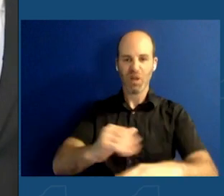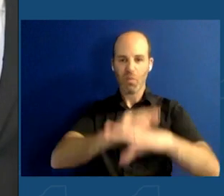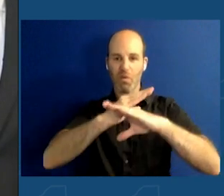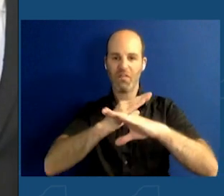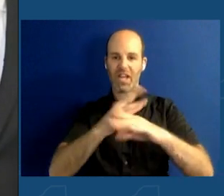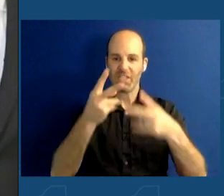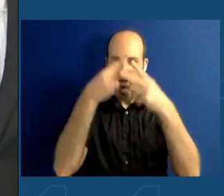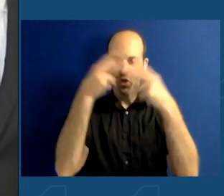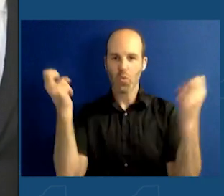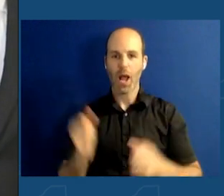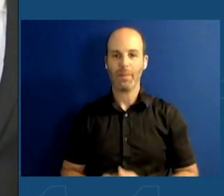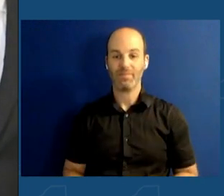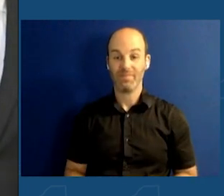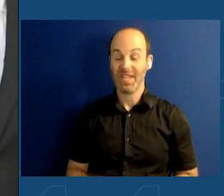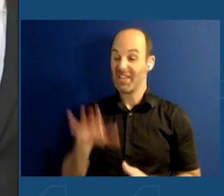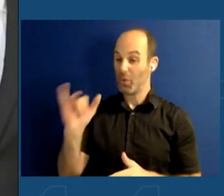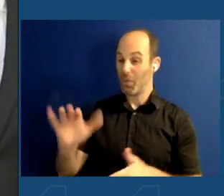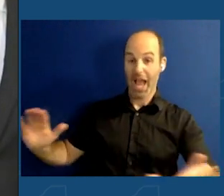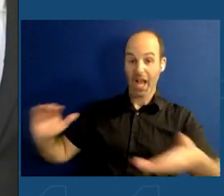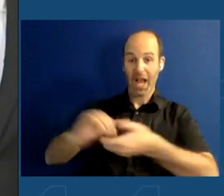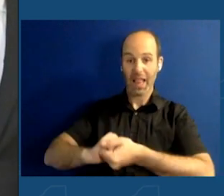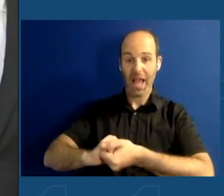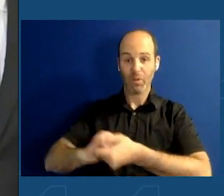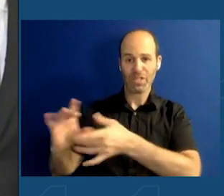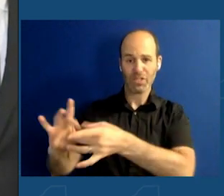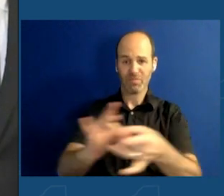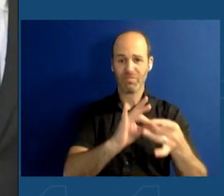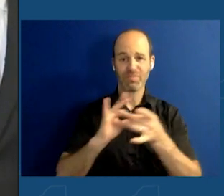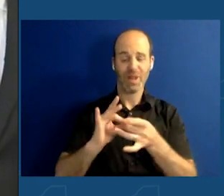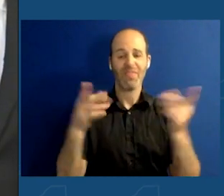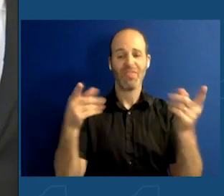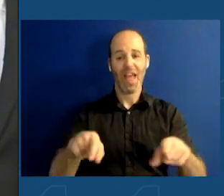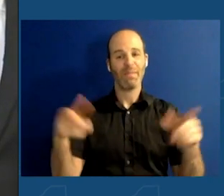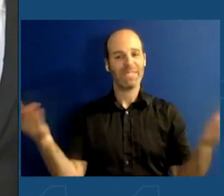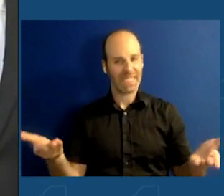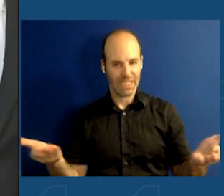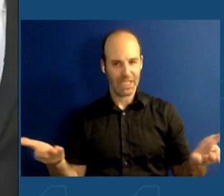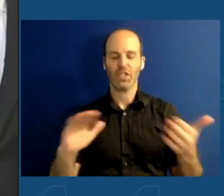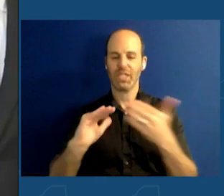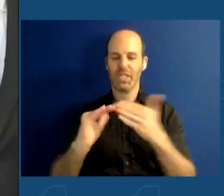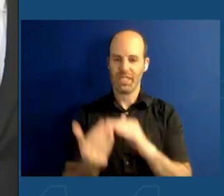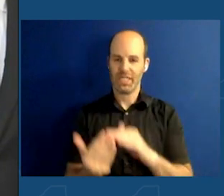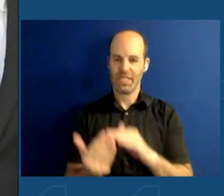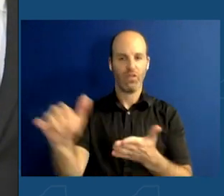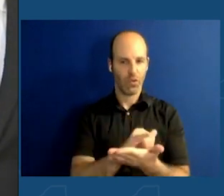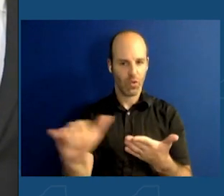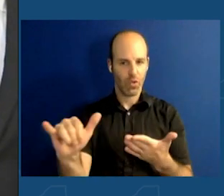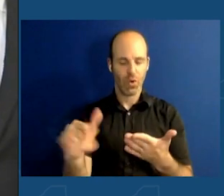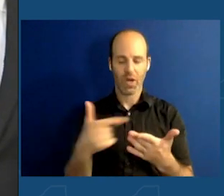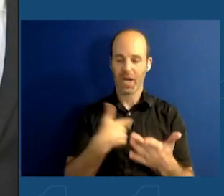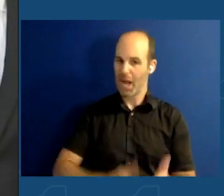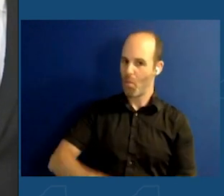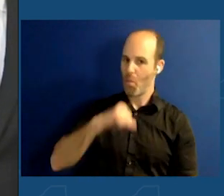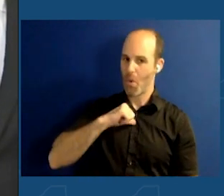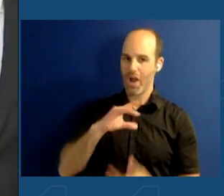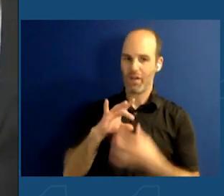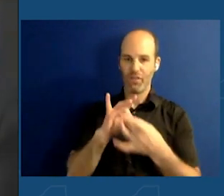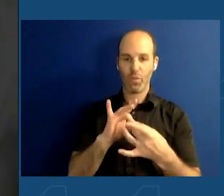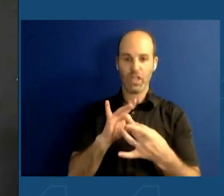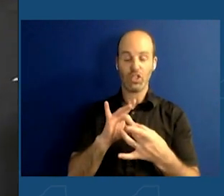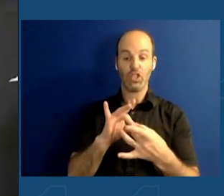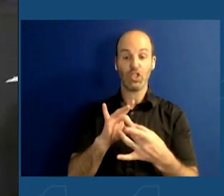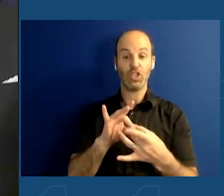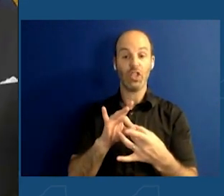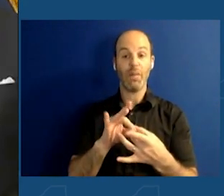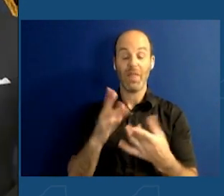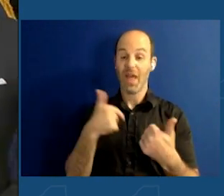and collaboration. It happens right at the top here in the city of New York. And I'm really proud of the relationship that we've developed and deepened, getting